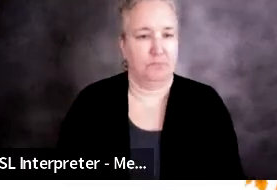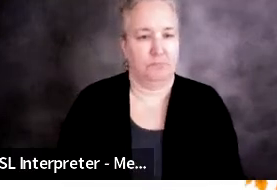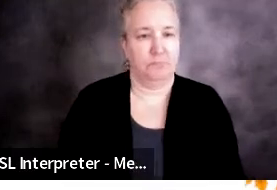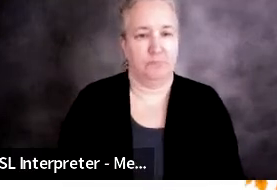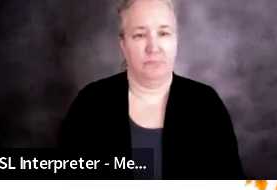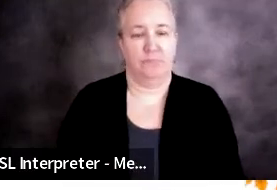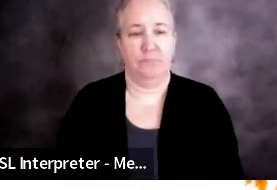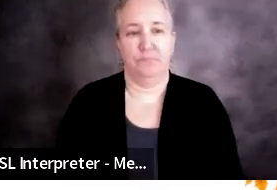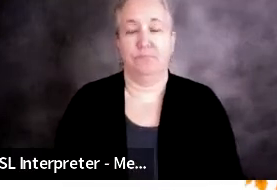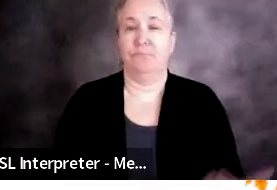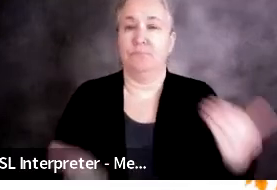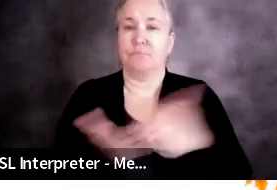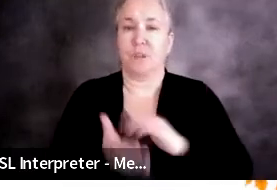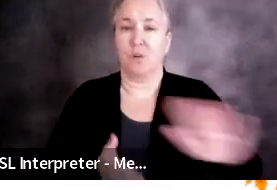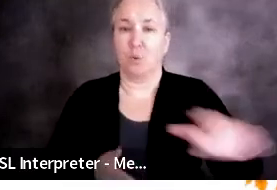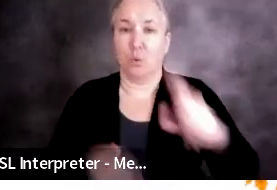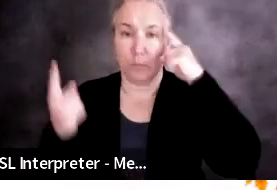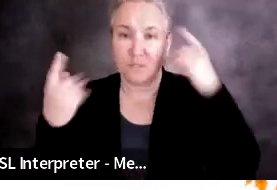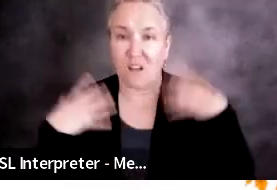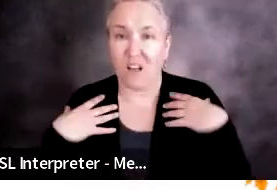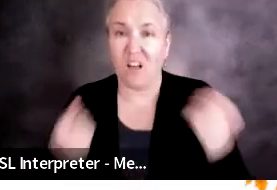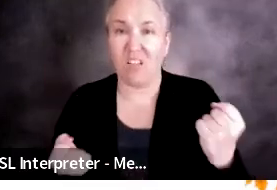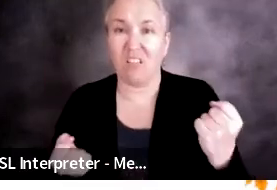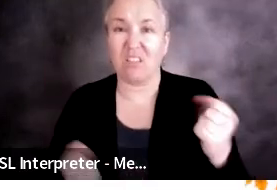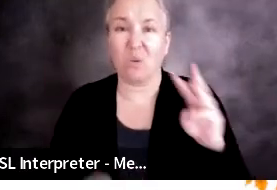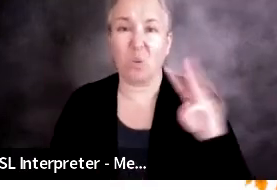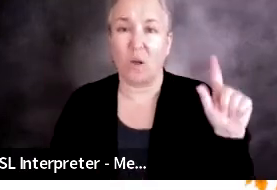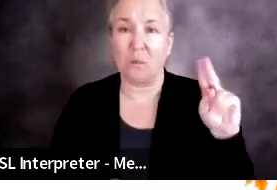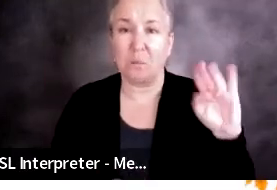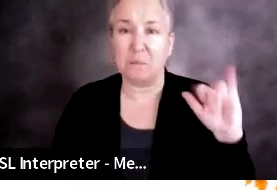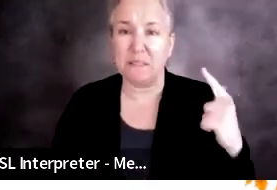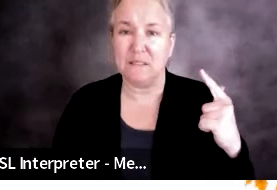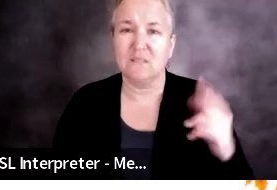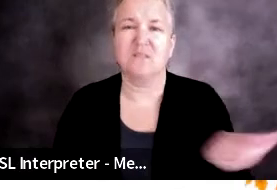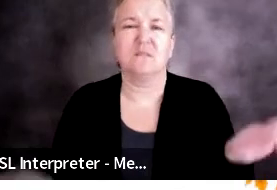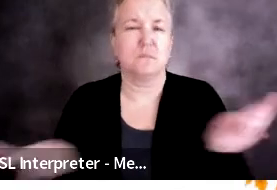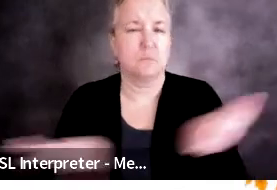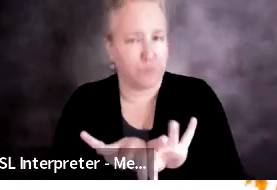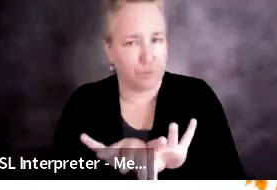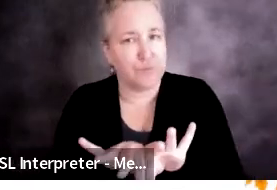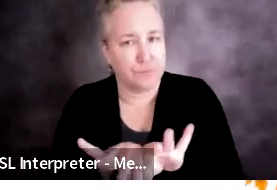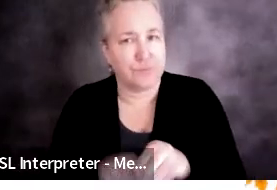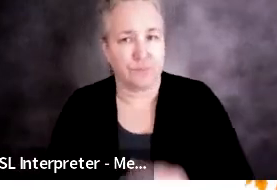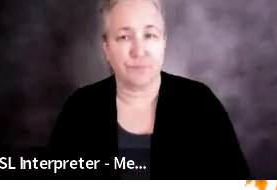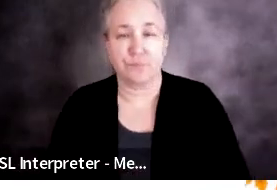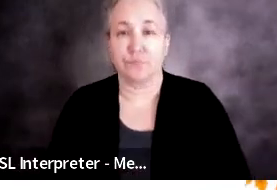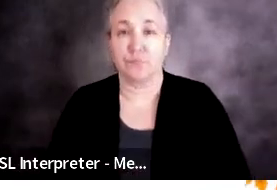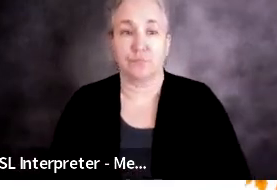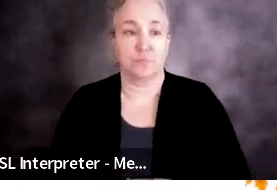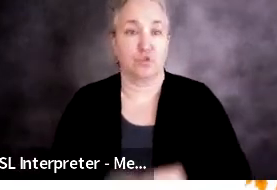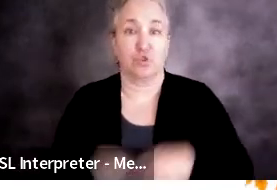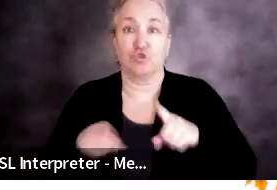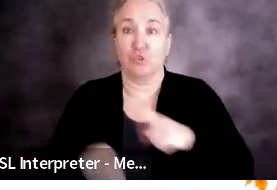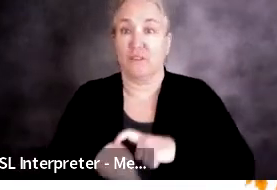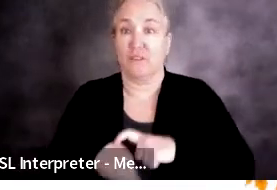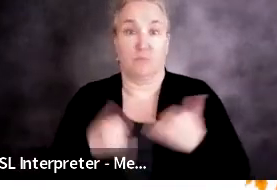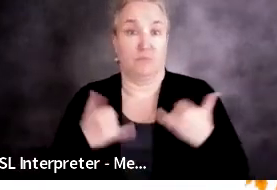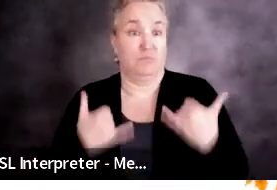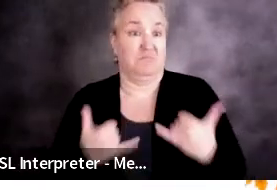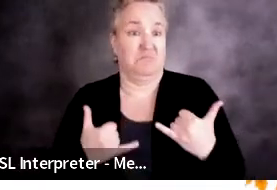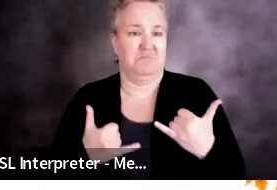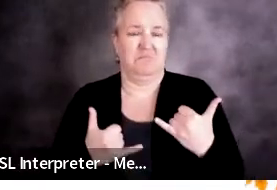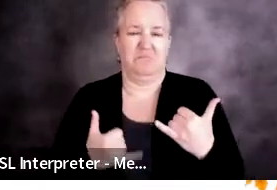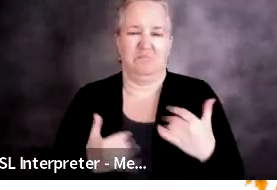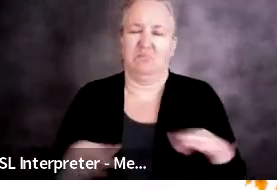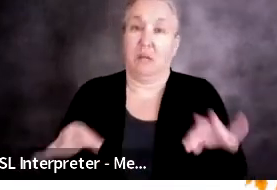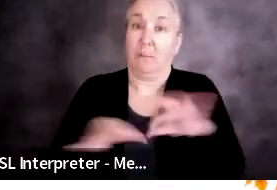So again, your mental health and well-being is very important. During this time, fall in love with taking